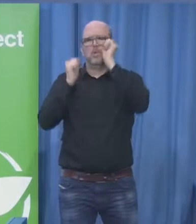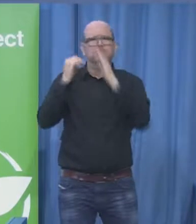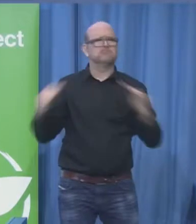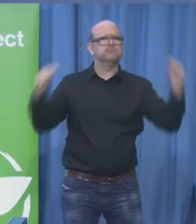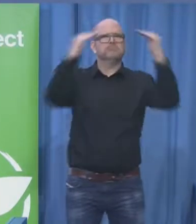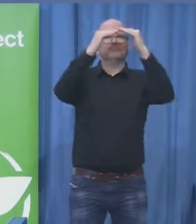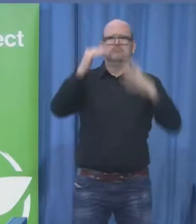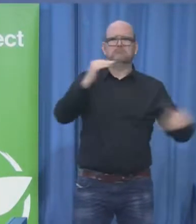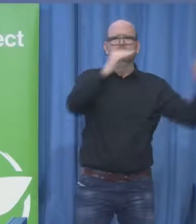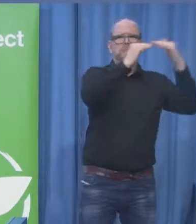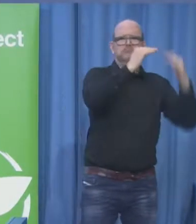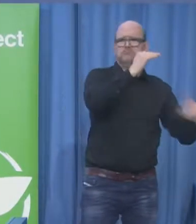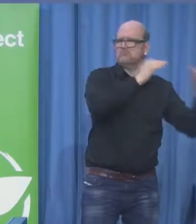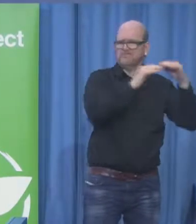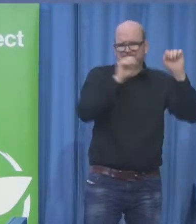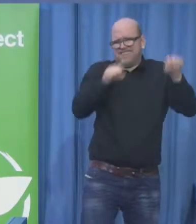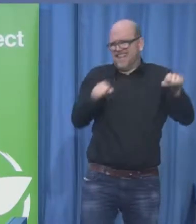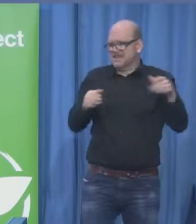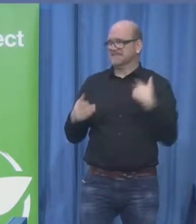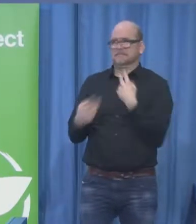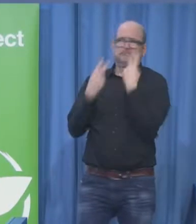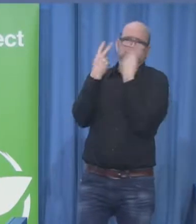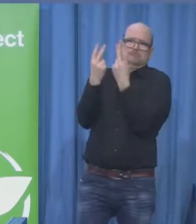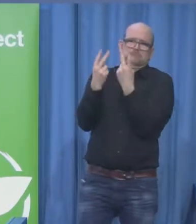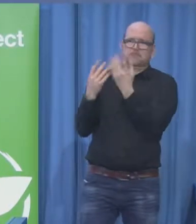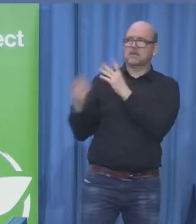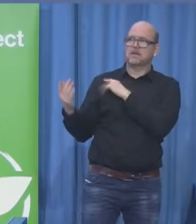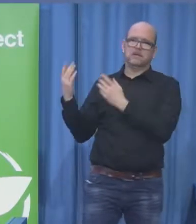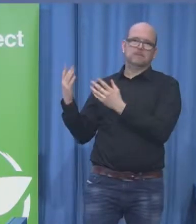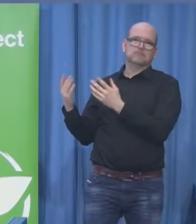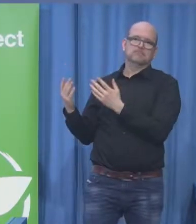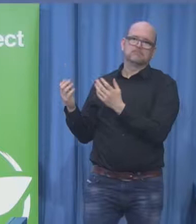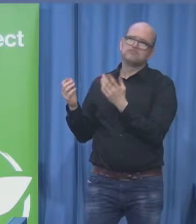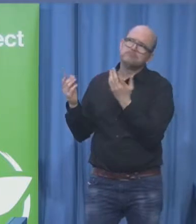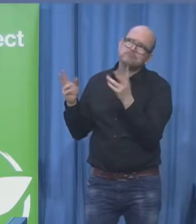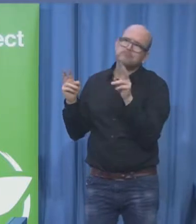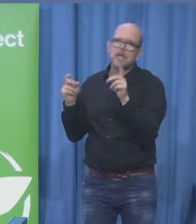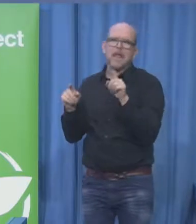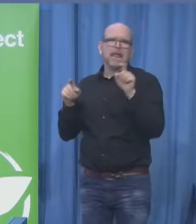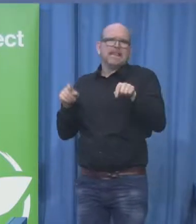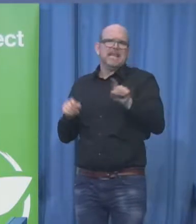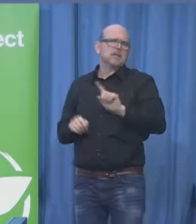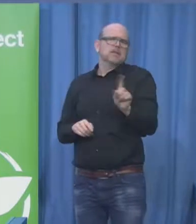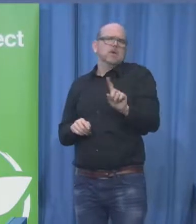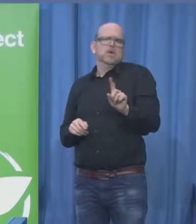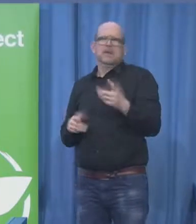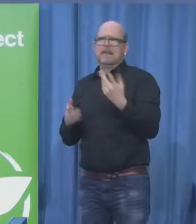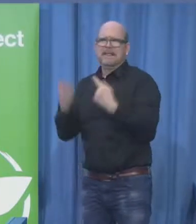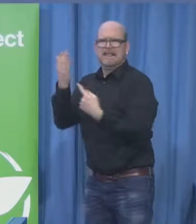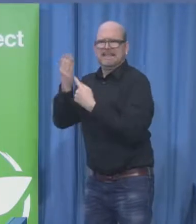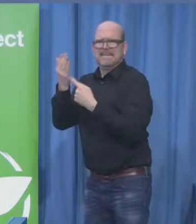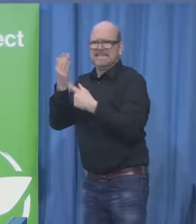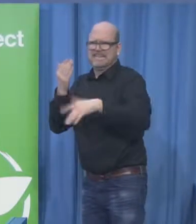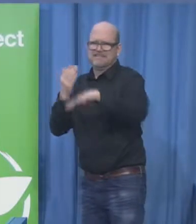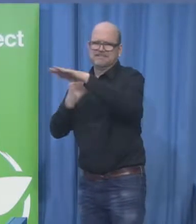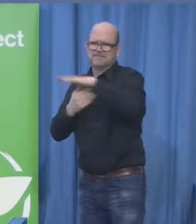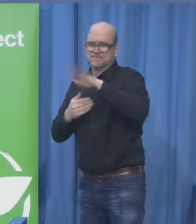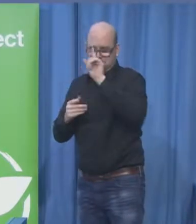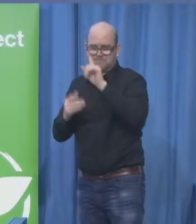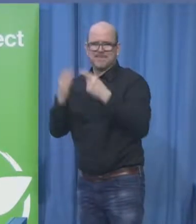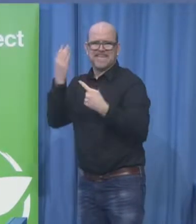people. We don't need Teleton anymore. The structural dimension for the labor discrimination